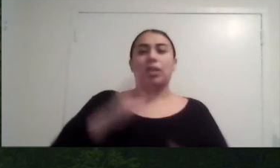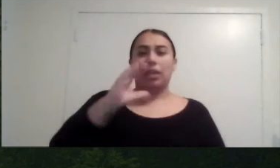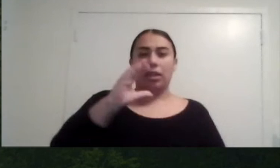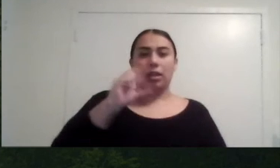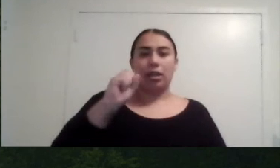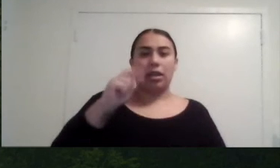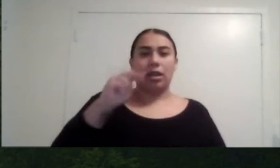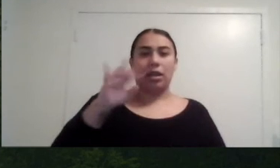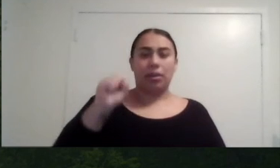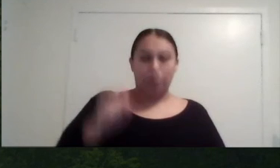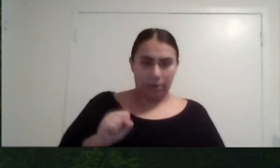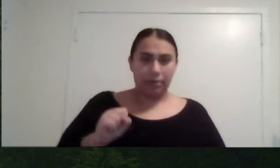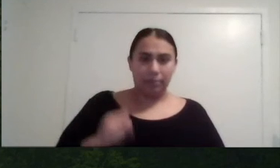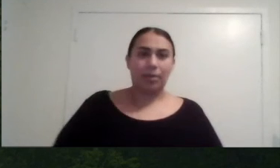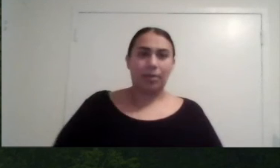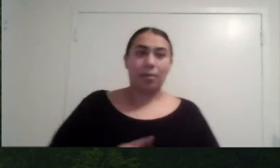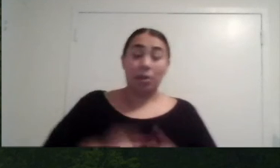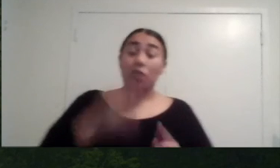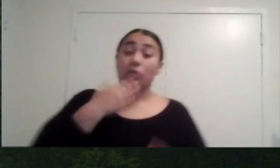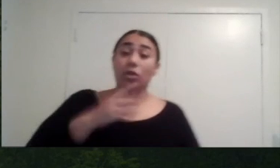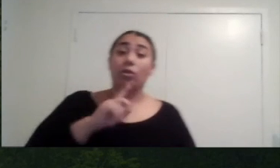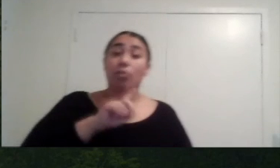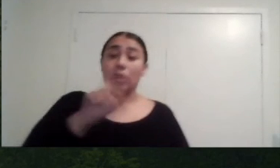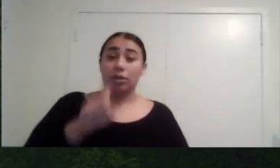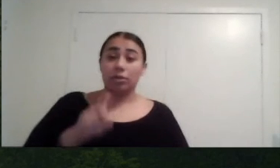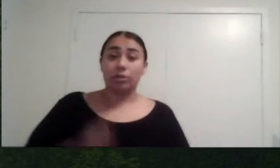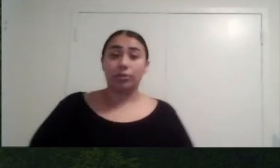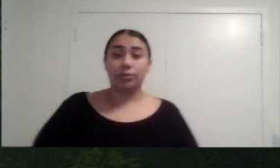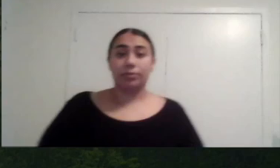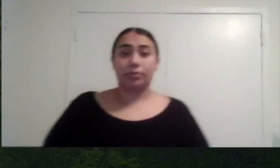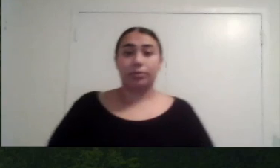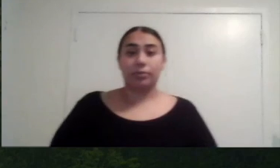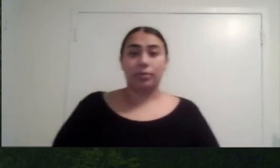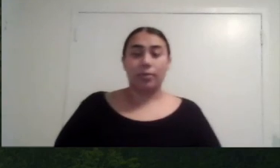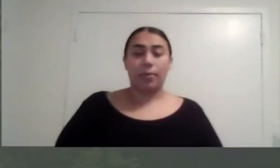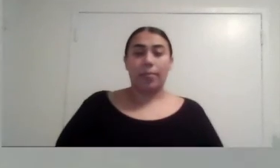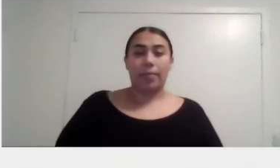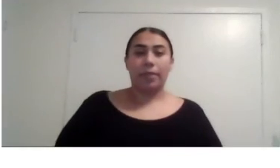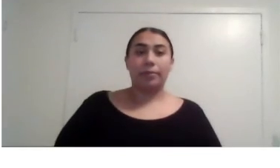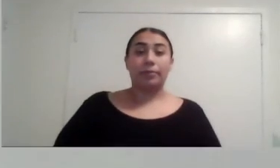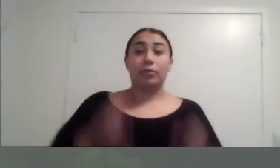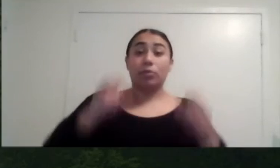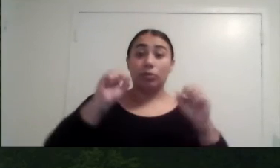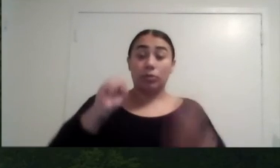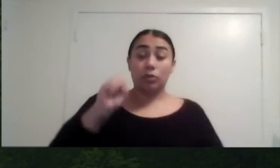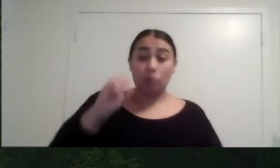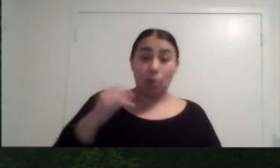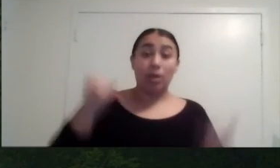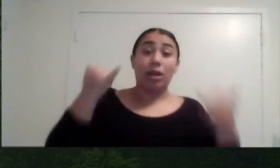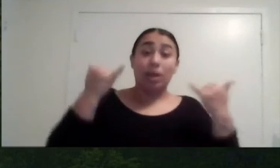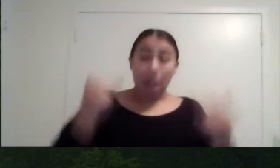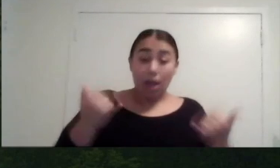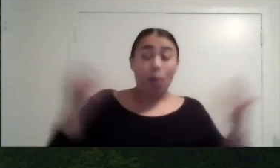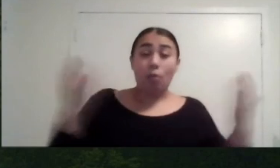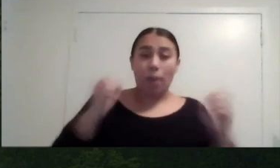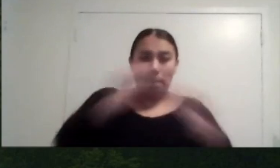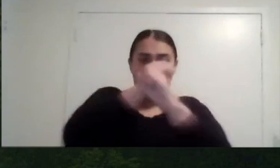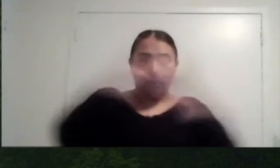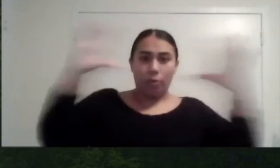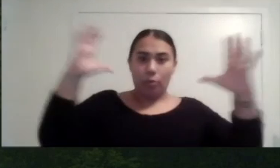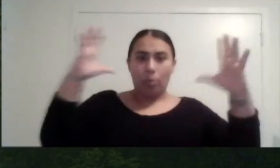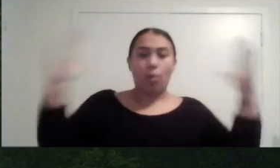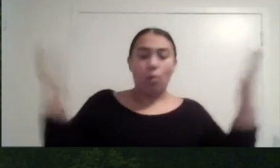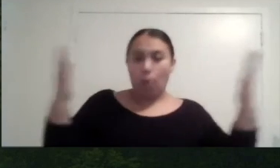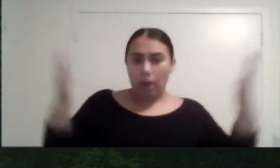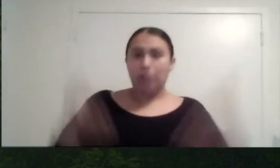certainly enough connections being made that it's definitely interesting enough to look into. So preventative health is about looking